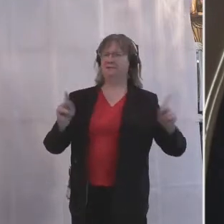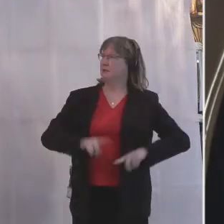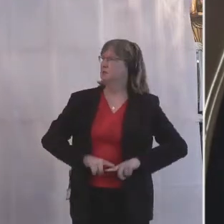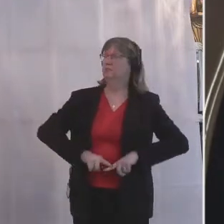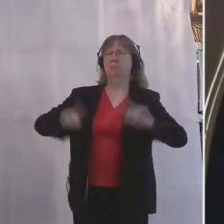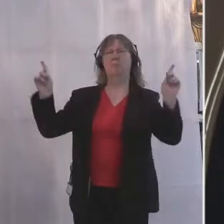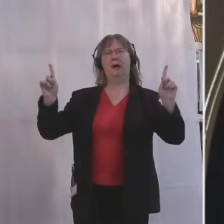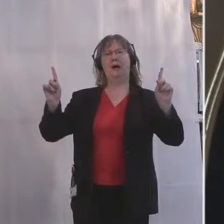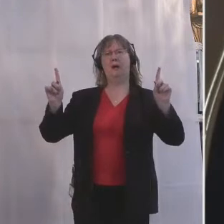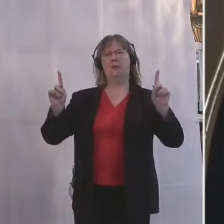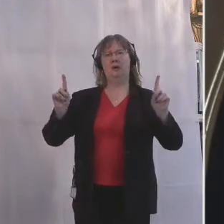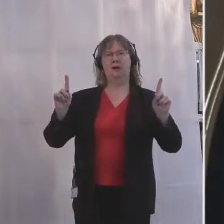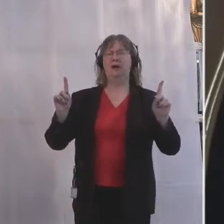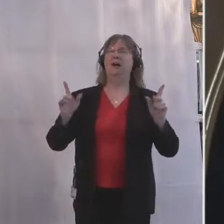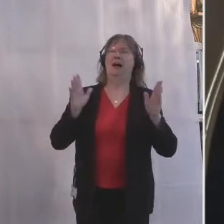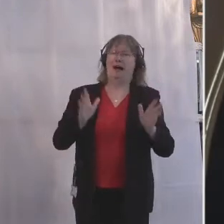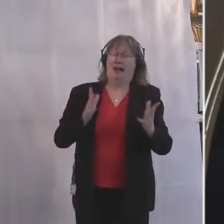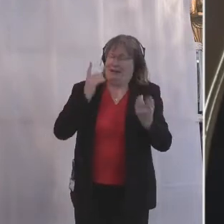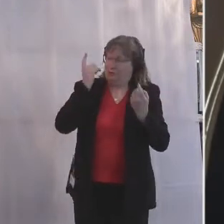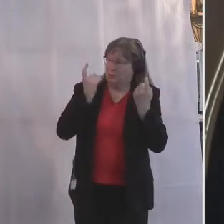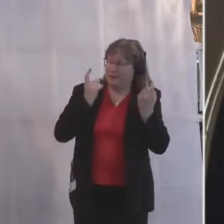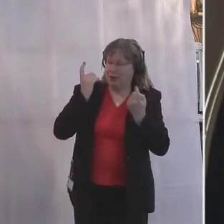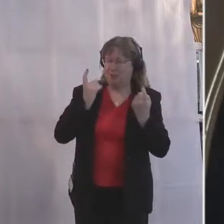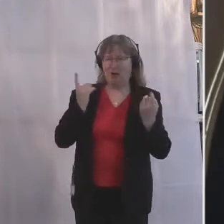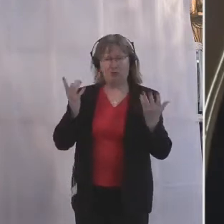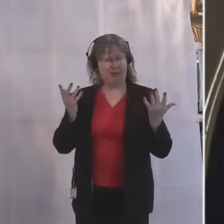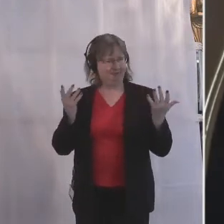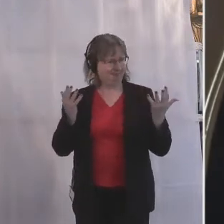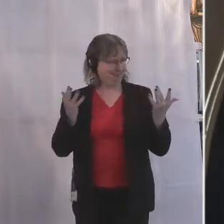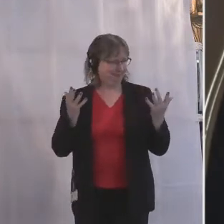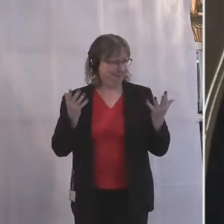have to look at